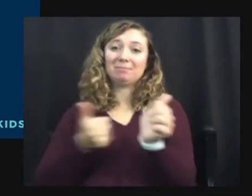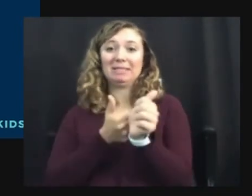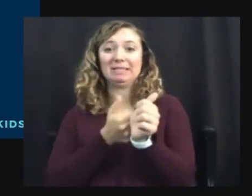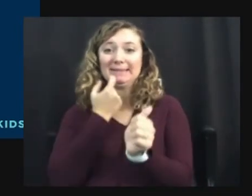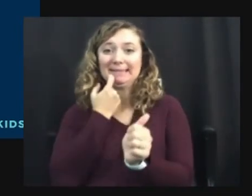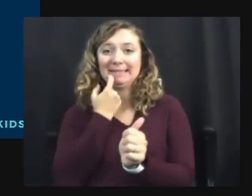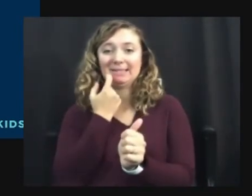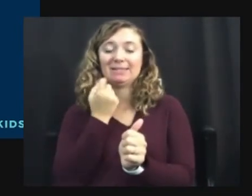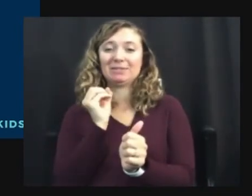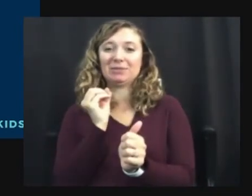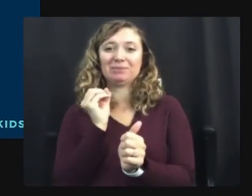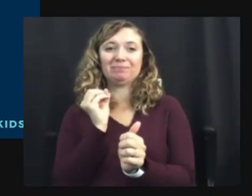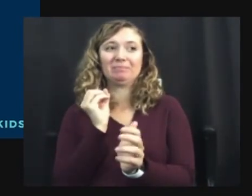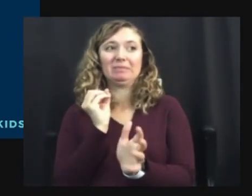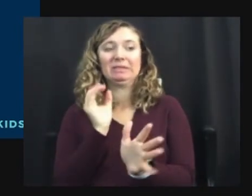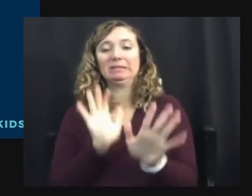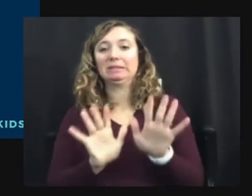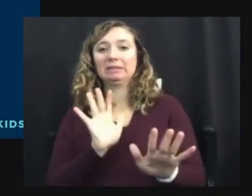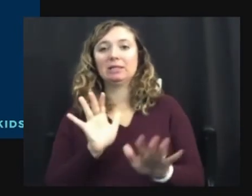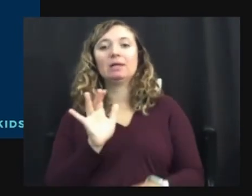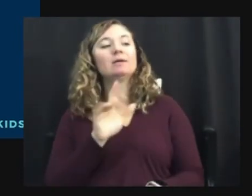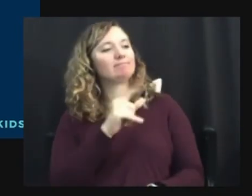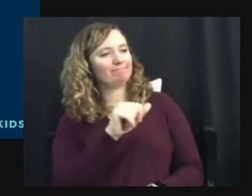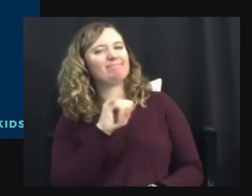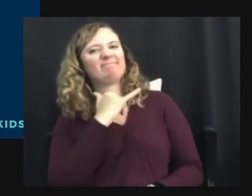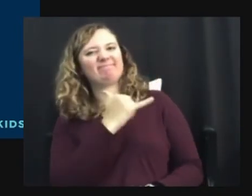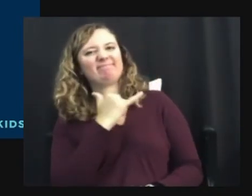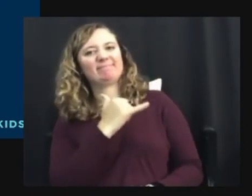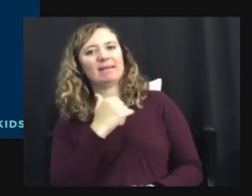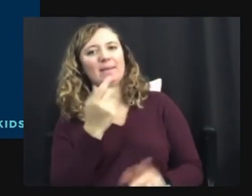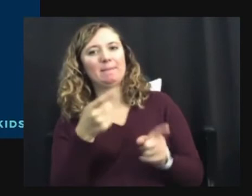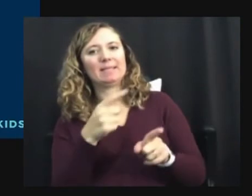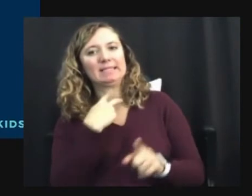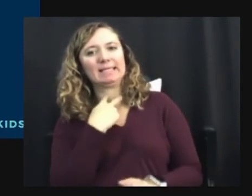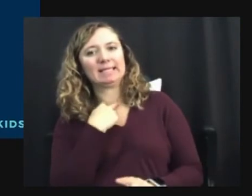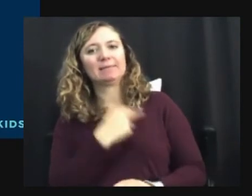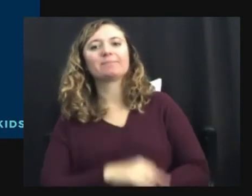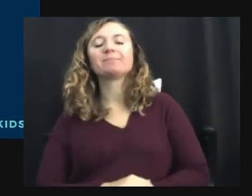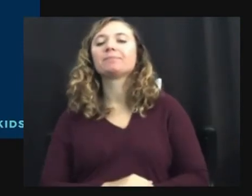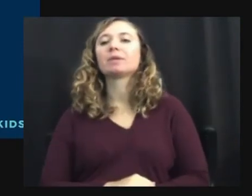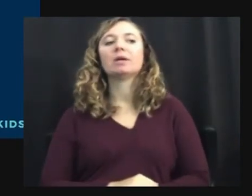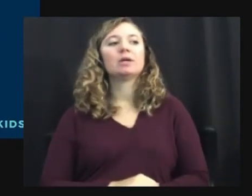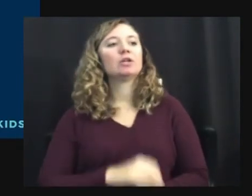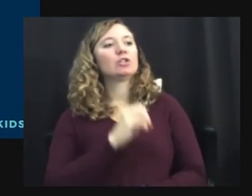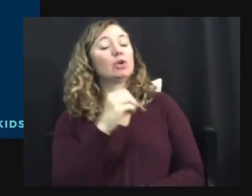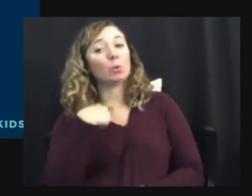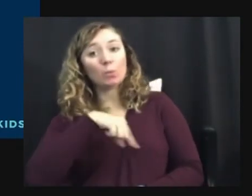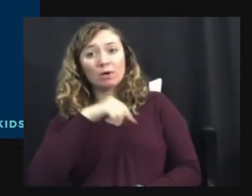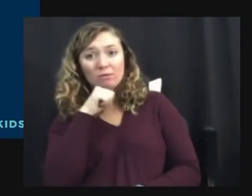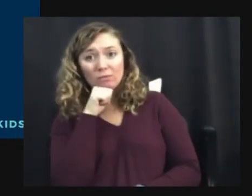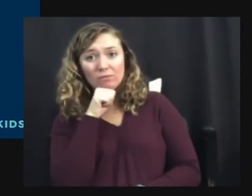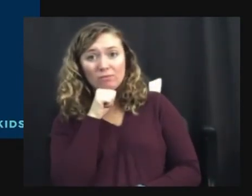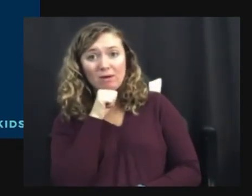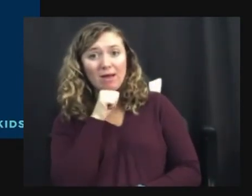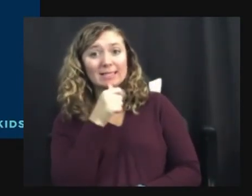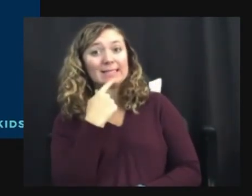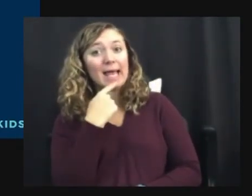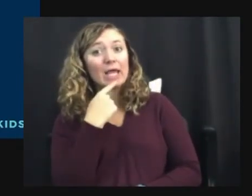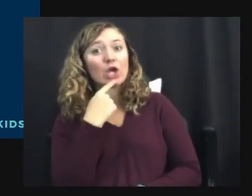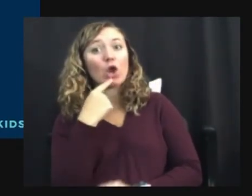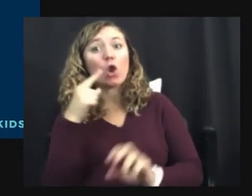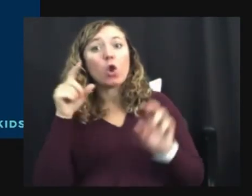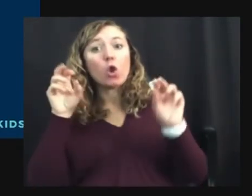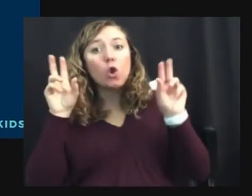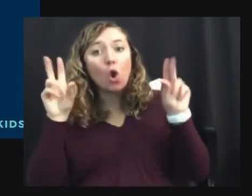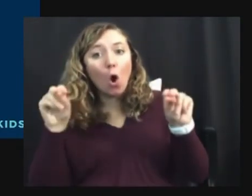yeah, I get stuck too sometimes. So we're definitely not saying not to do therapies. And we